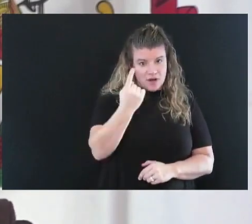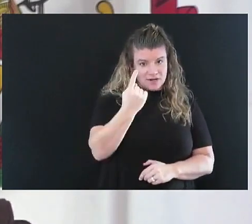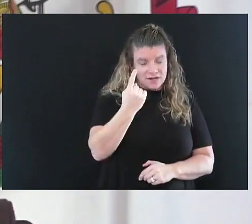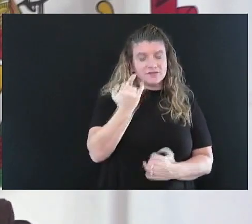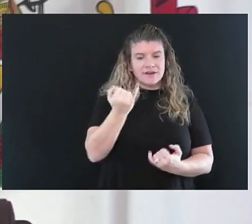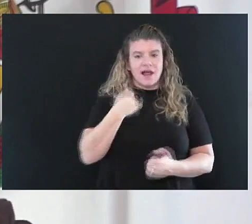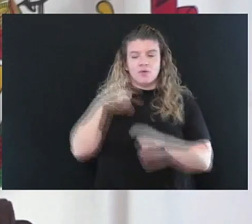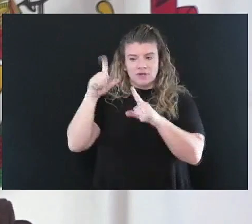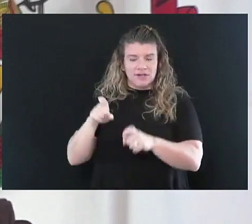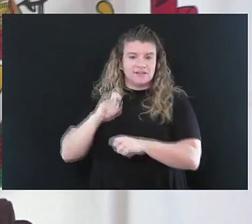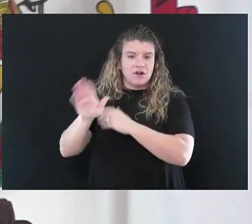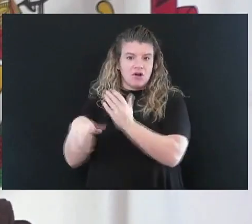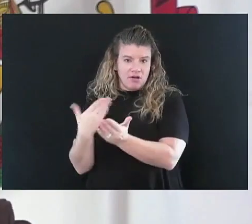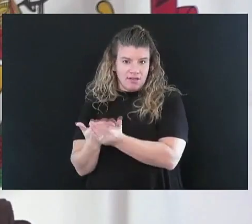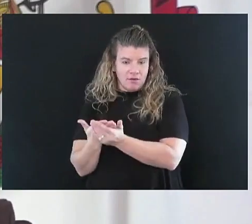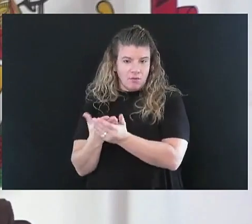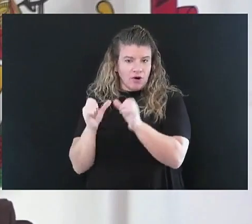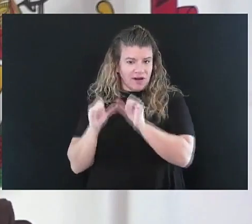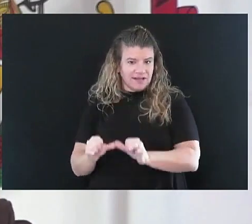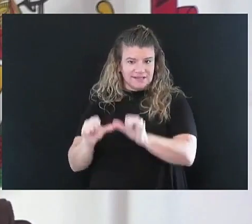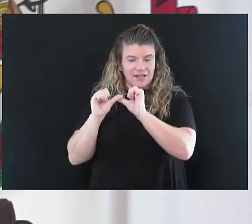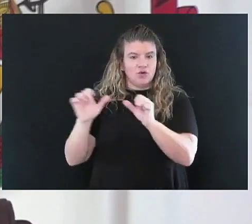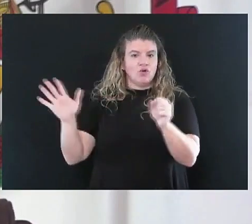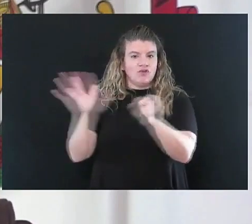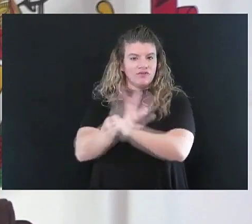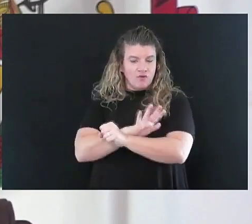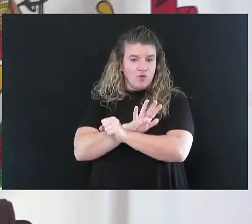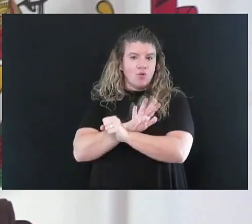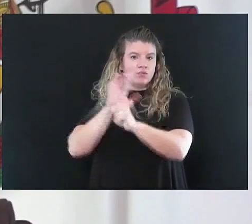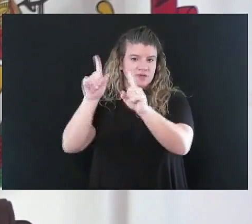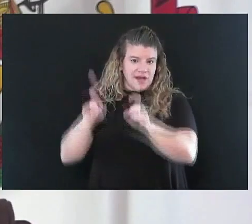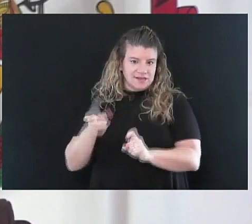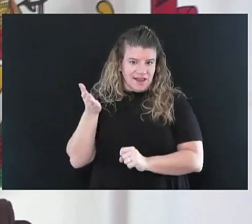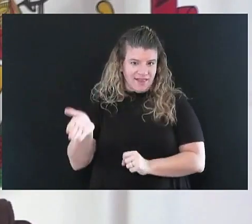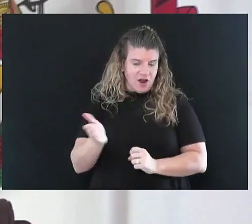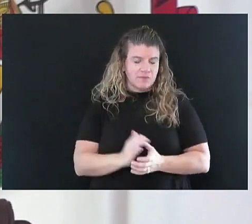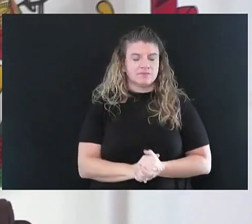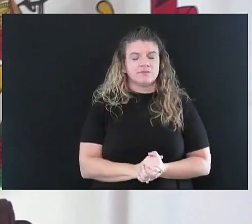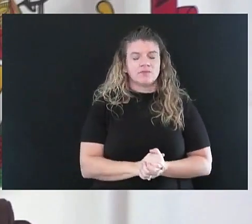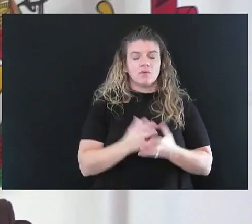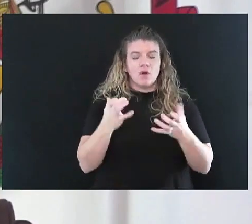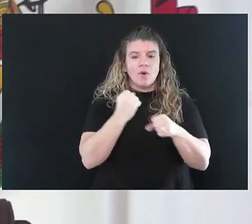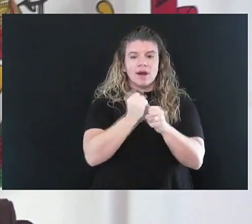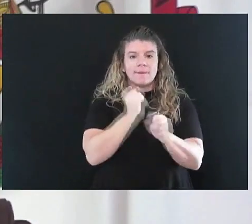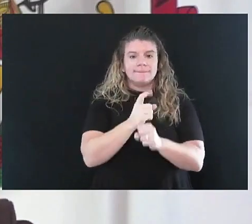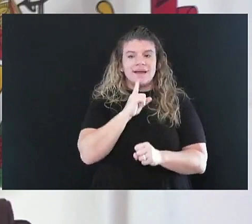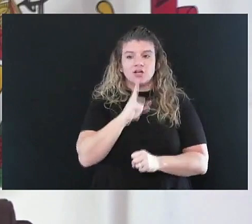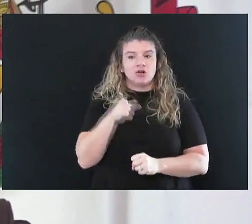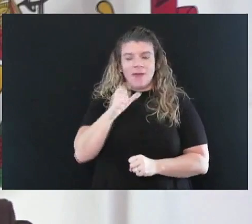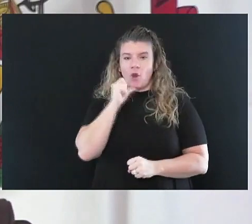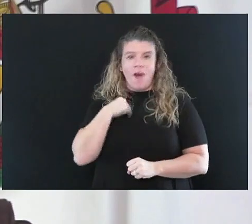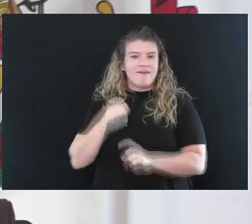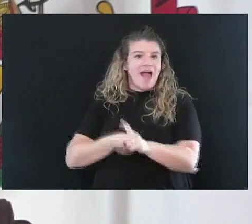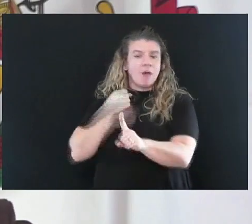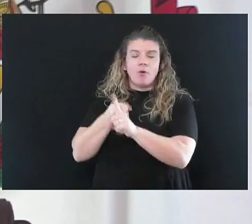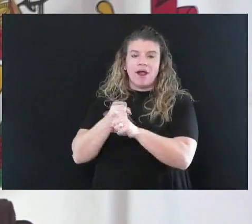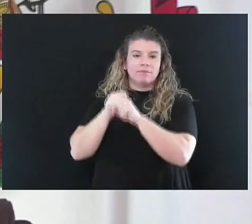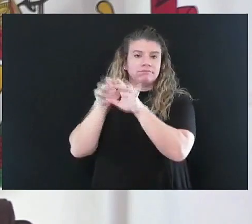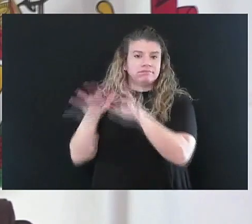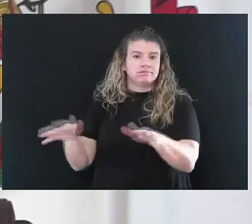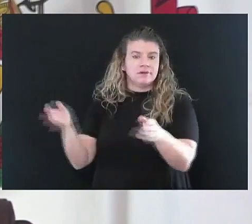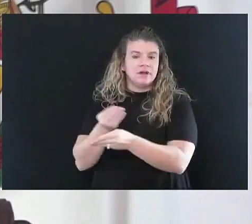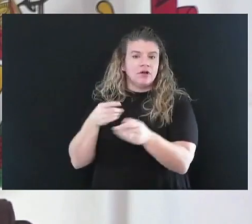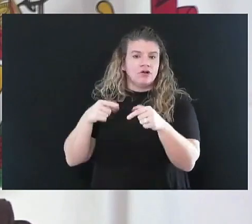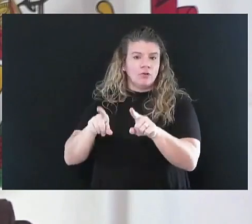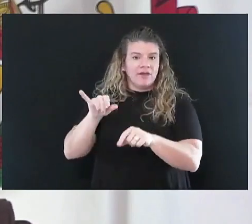we're continuing to do another full round of testing in order to make sure this doesn't break out, all through our veterans